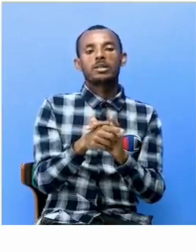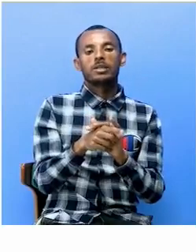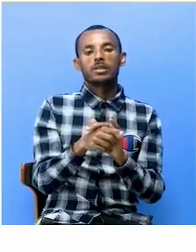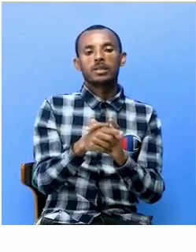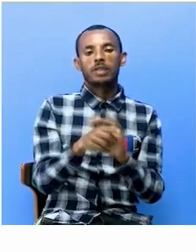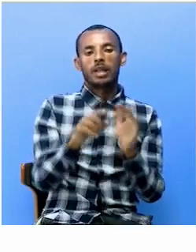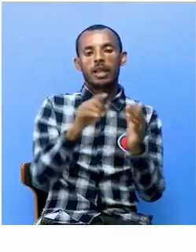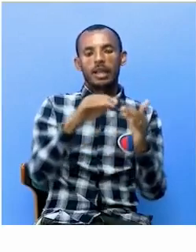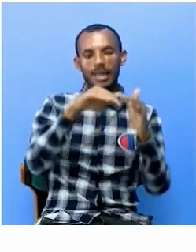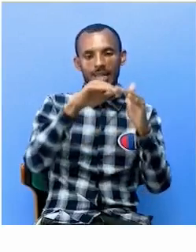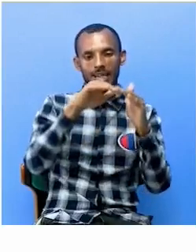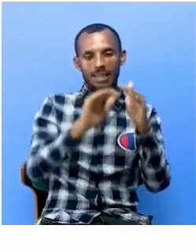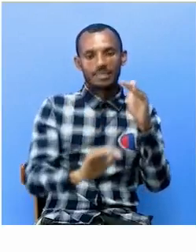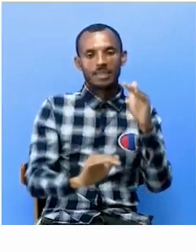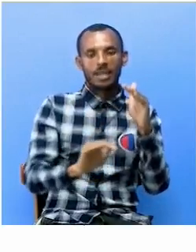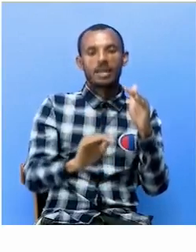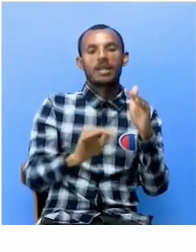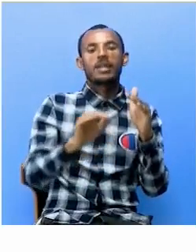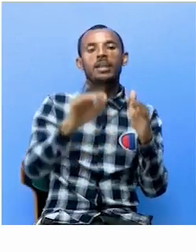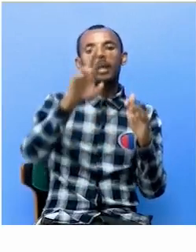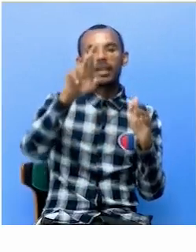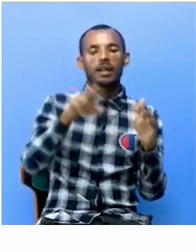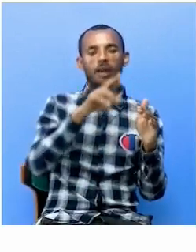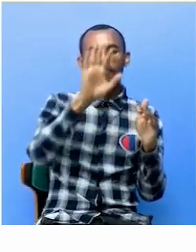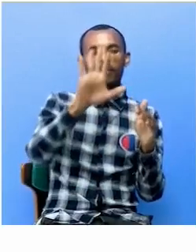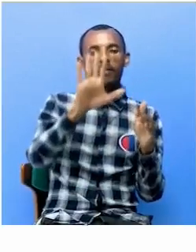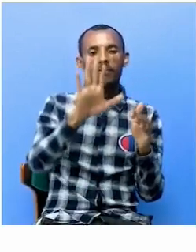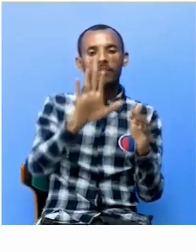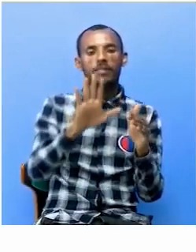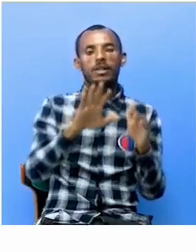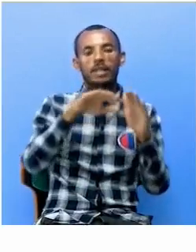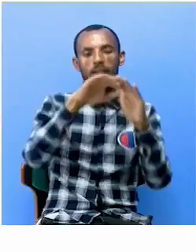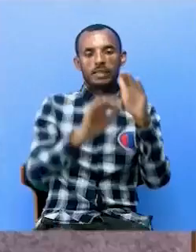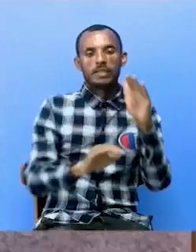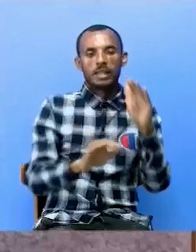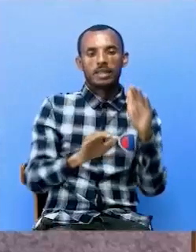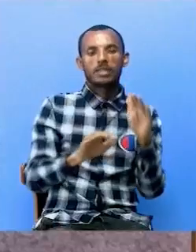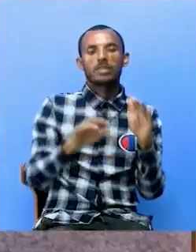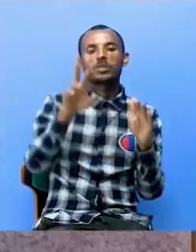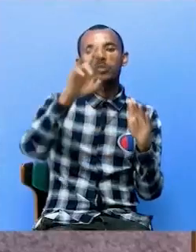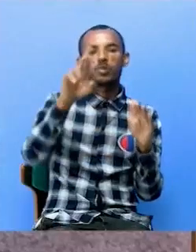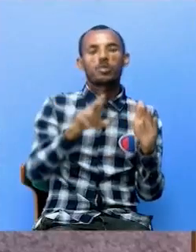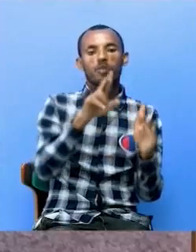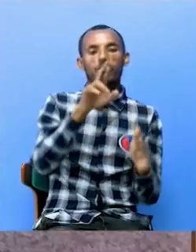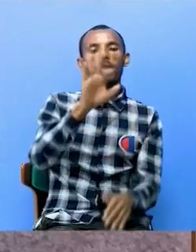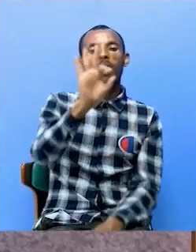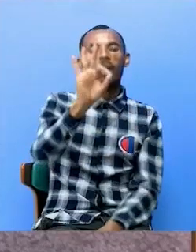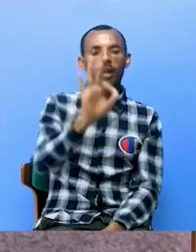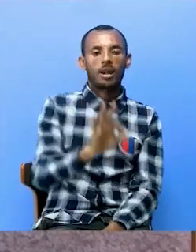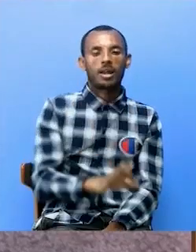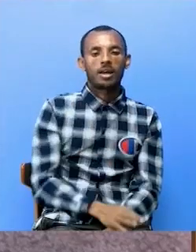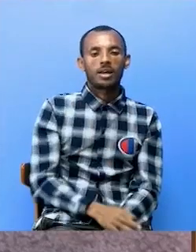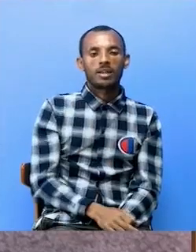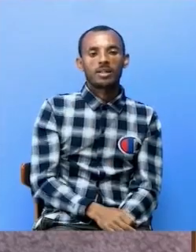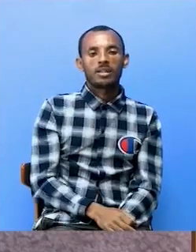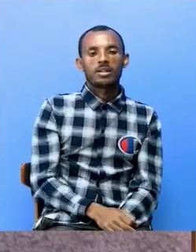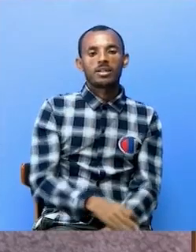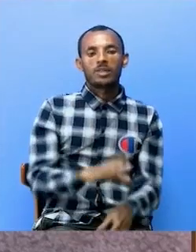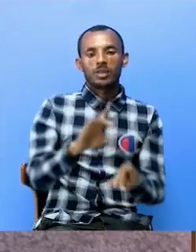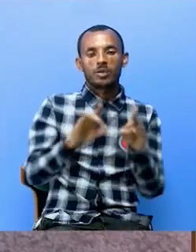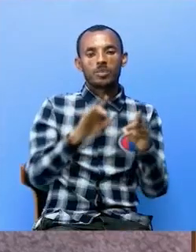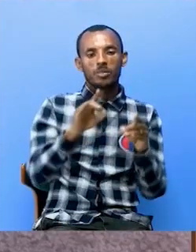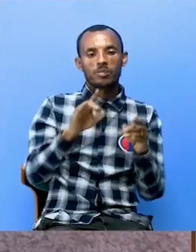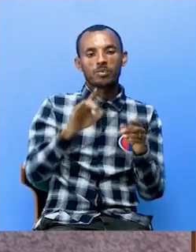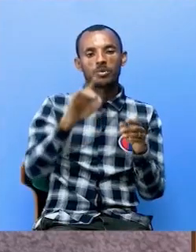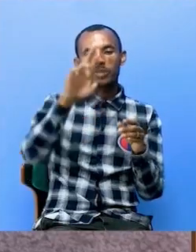is less than radical 5. And radical 5 is less than square root of 9. Do you remember what